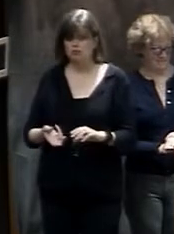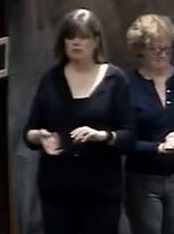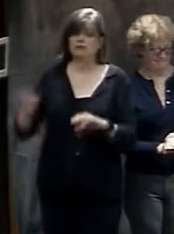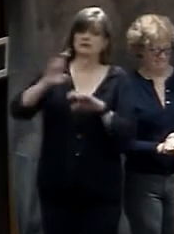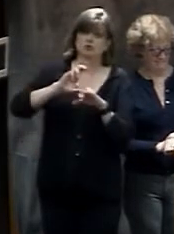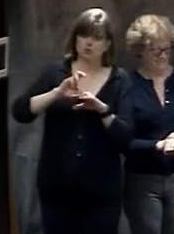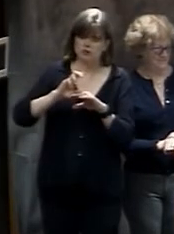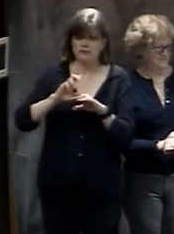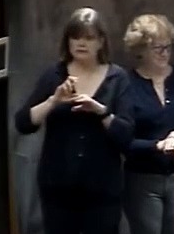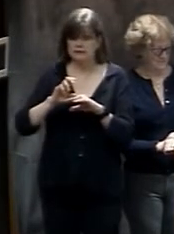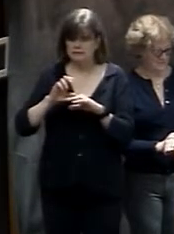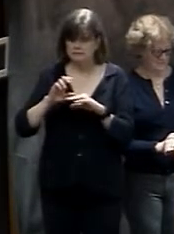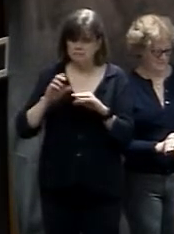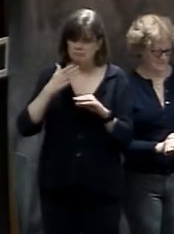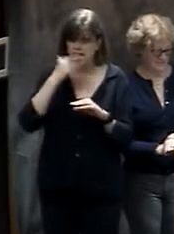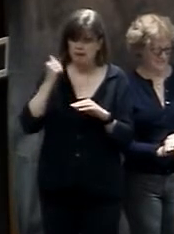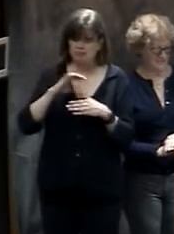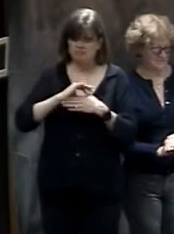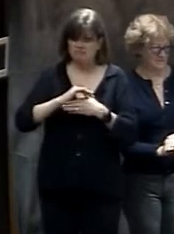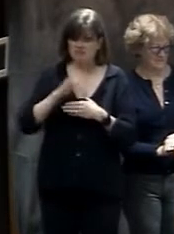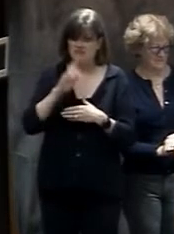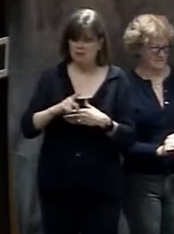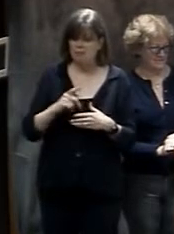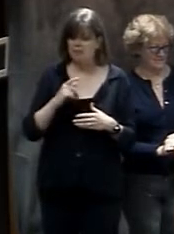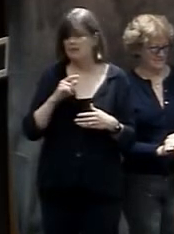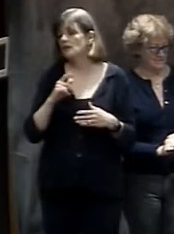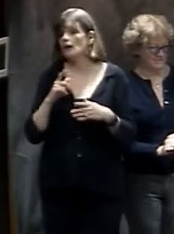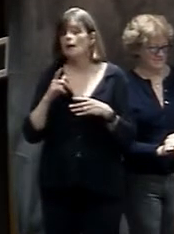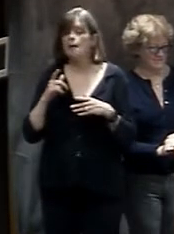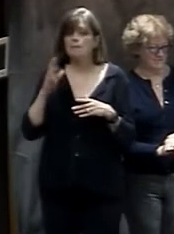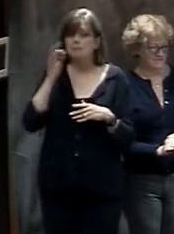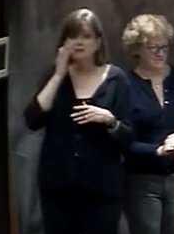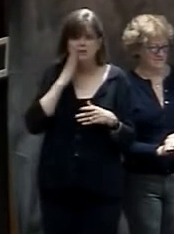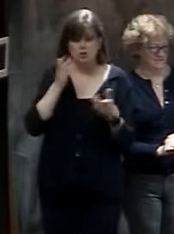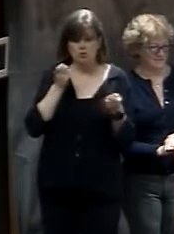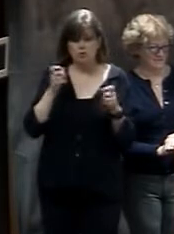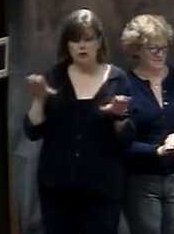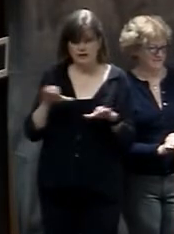U.S. and to deal with the outbreak that's been biggest in Puerto Rico.